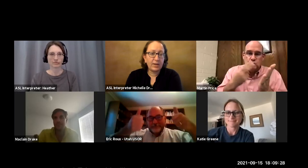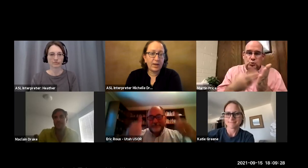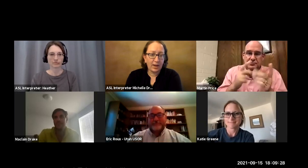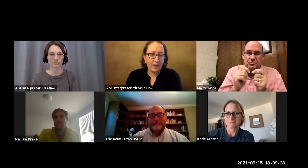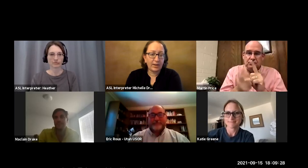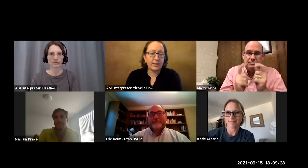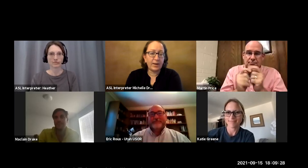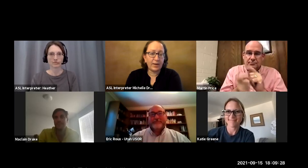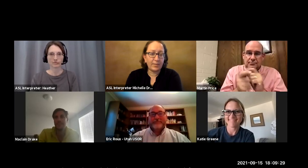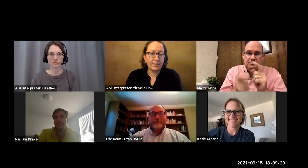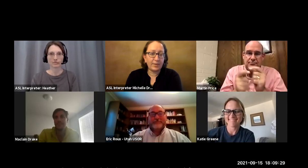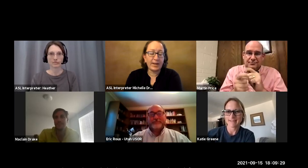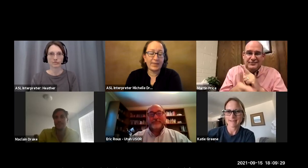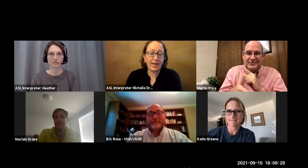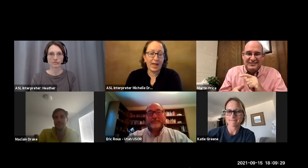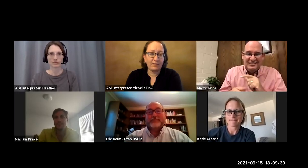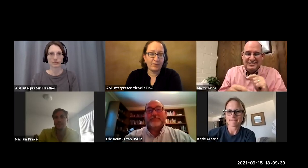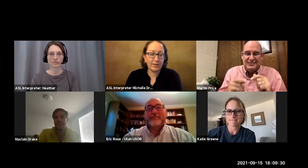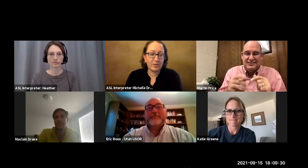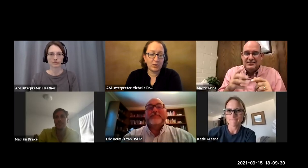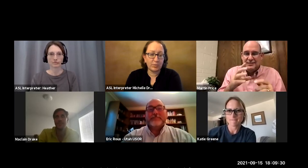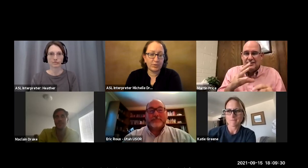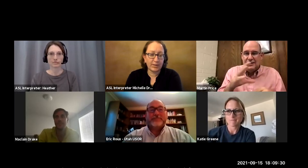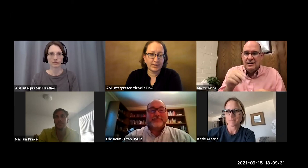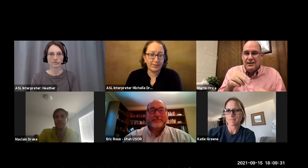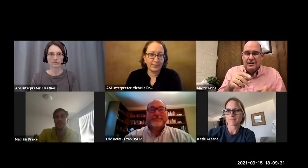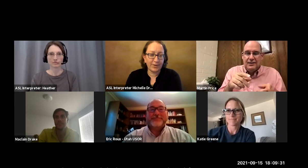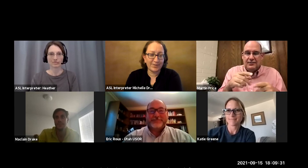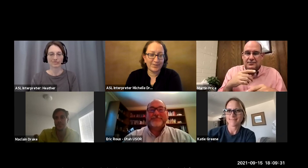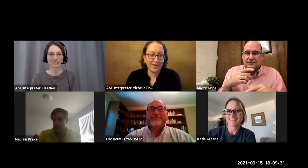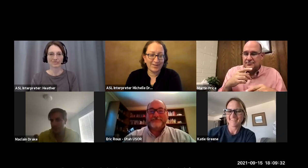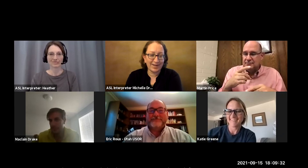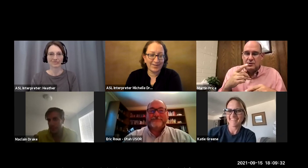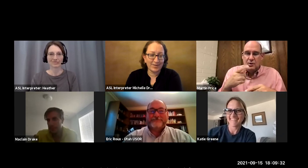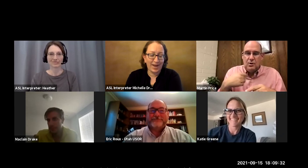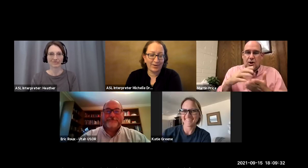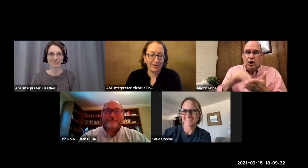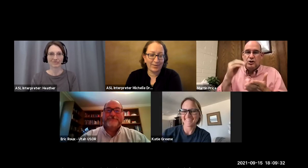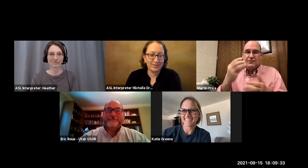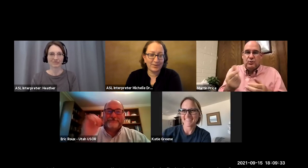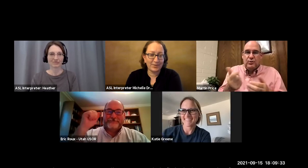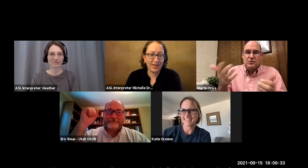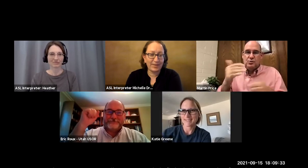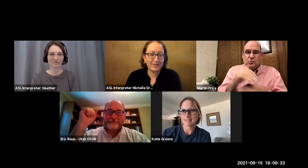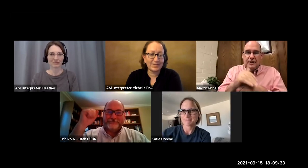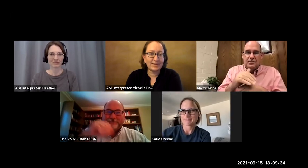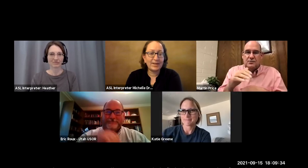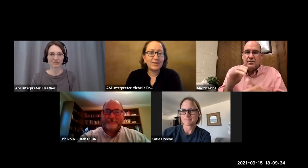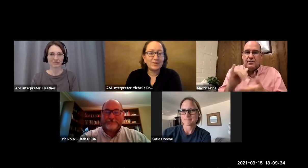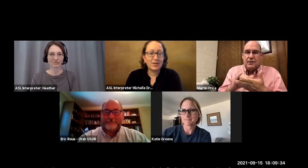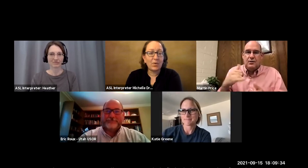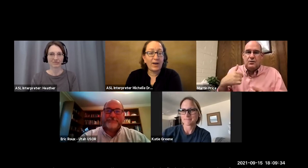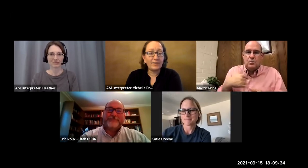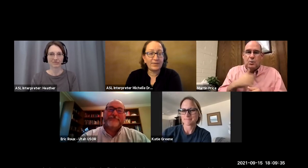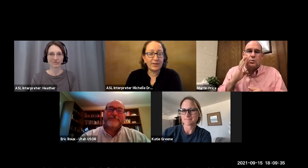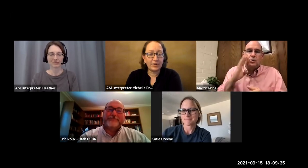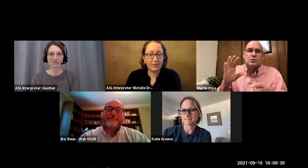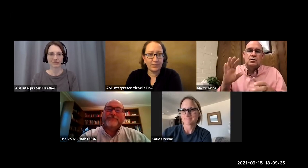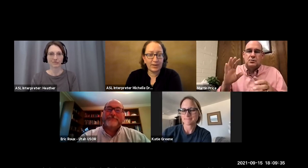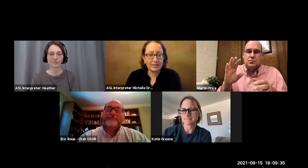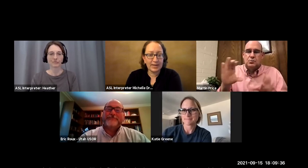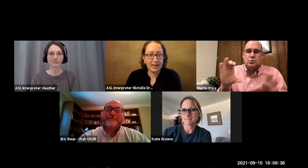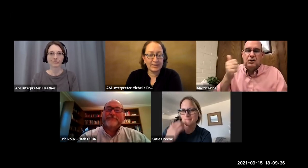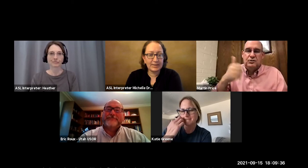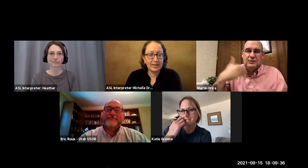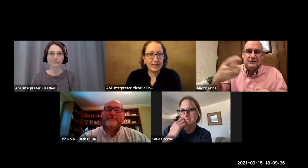agenda and get that alphabet soup translated for you as well. So get those acronyms to you with that list. So I've definitely learned a